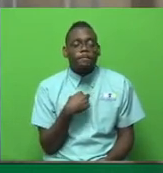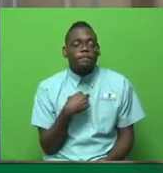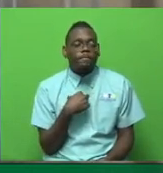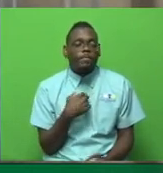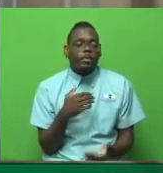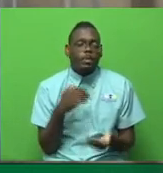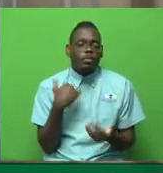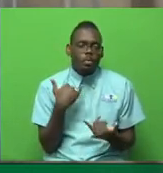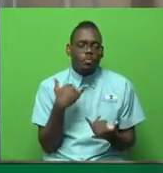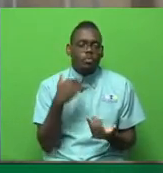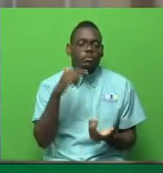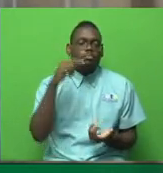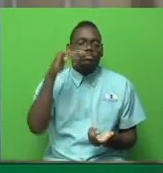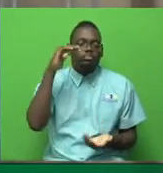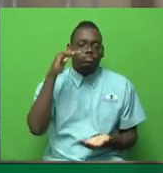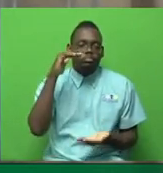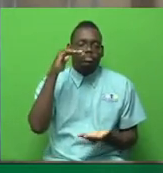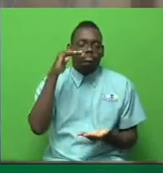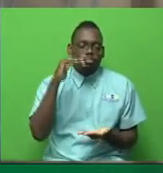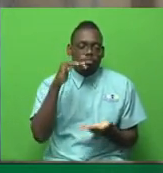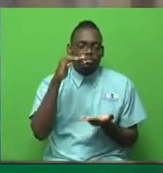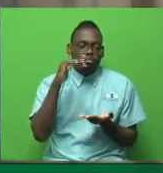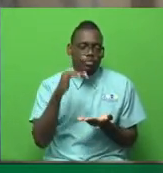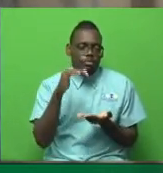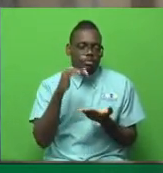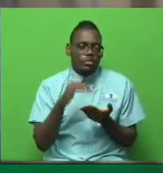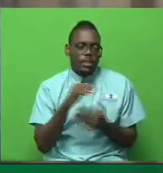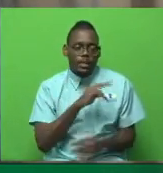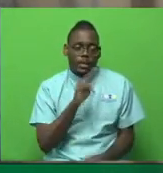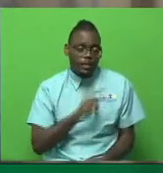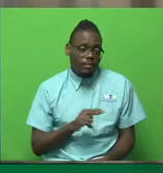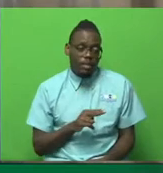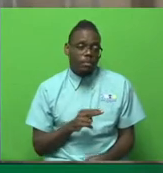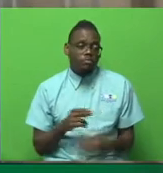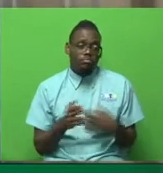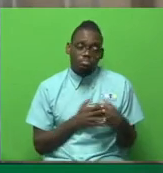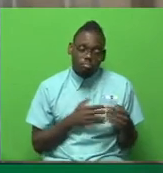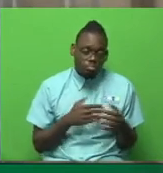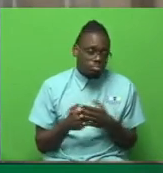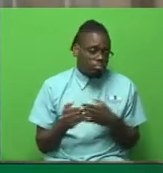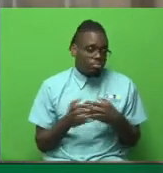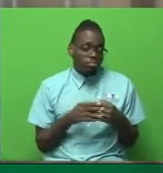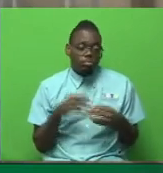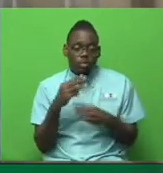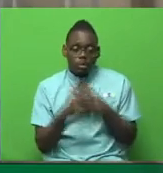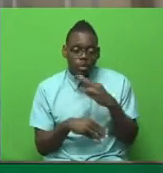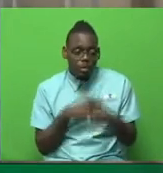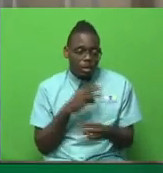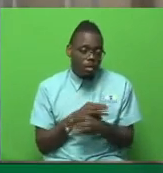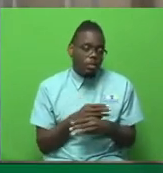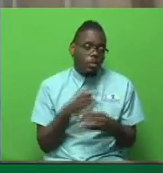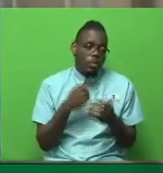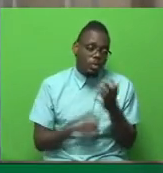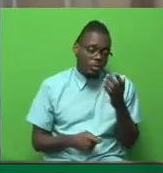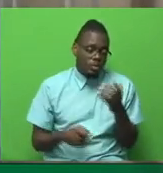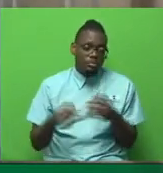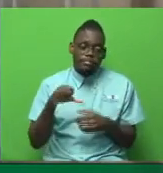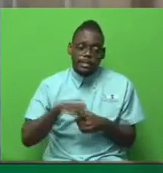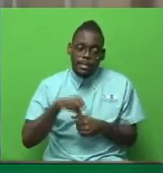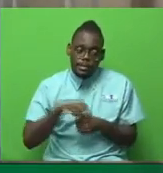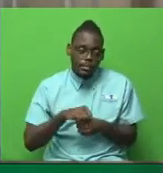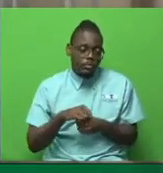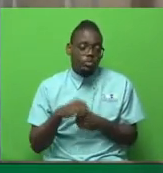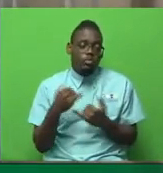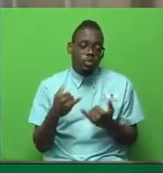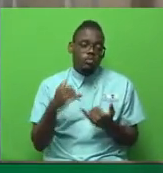if World Energy prices fall worst Madam speaker the increase in the price of fuel was immediate but